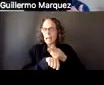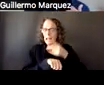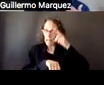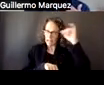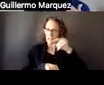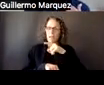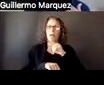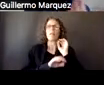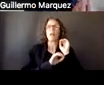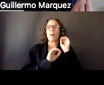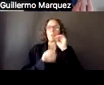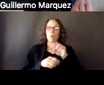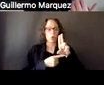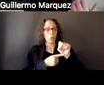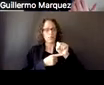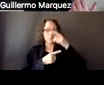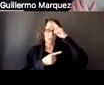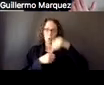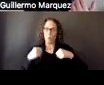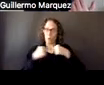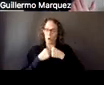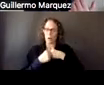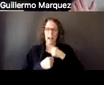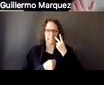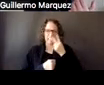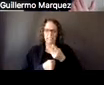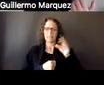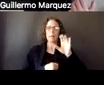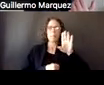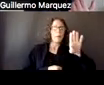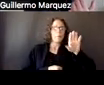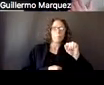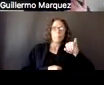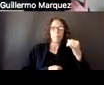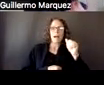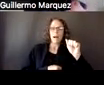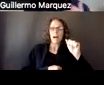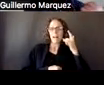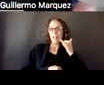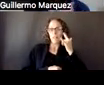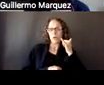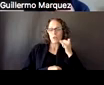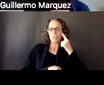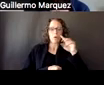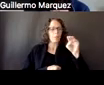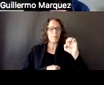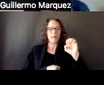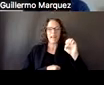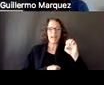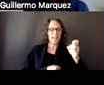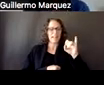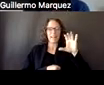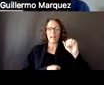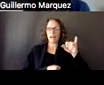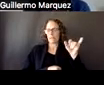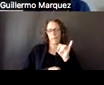own experience is seeing that in Mexicali, in Baja California. But I'm sure it's like that throughout, the Mexico's